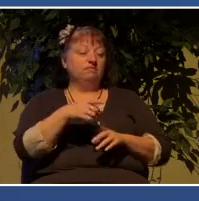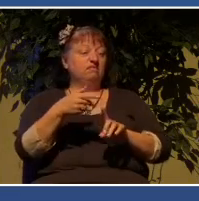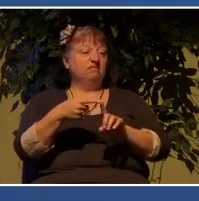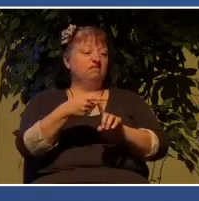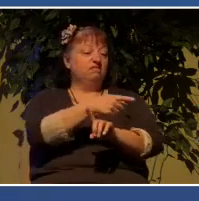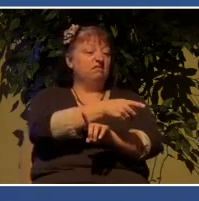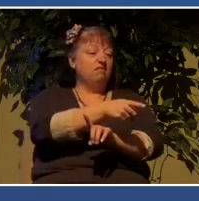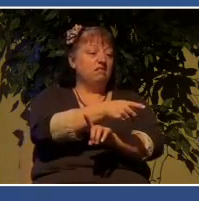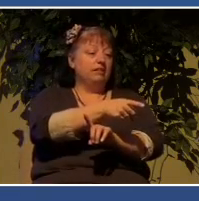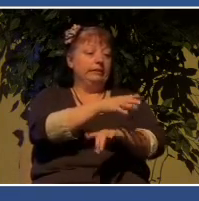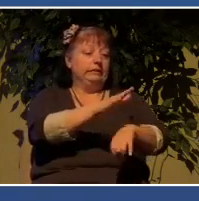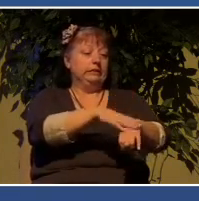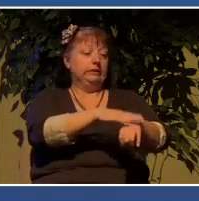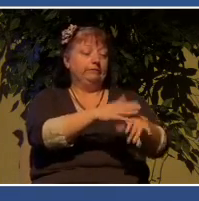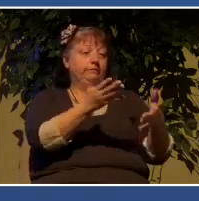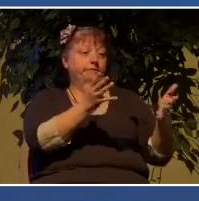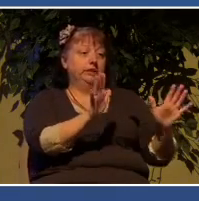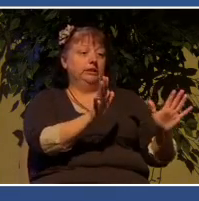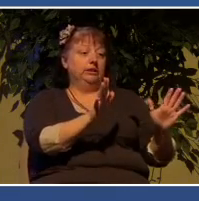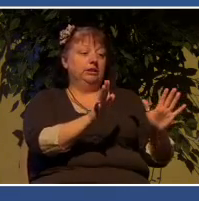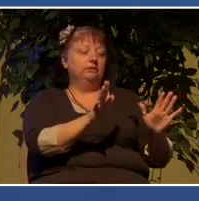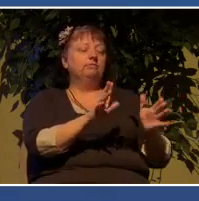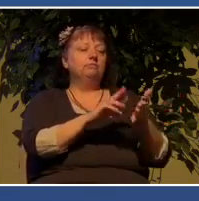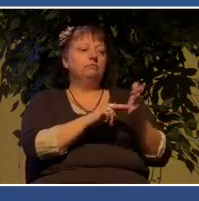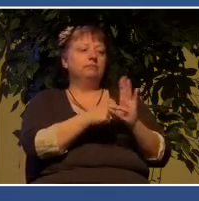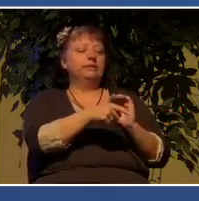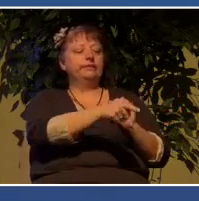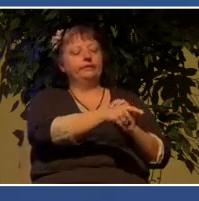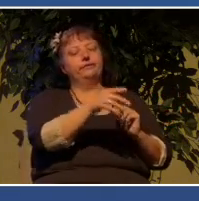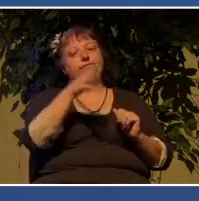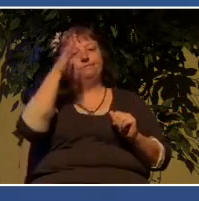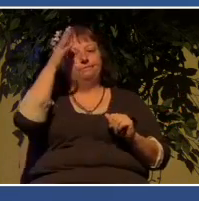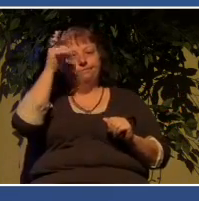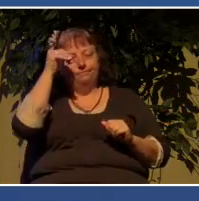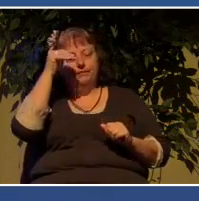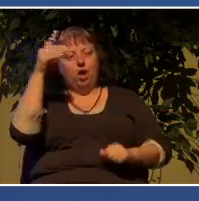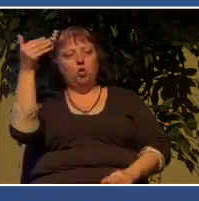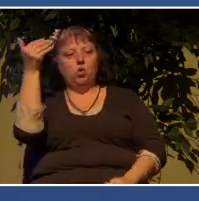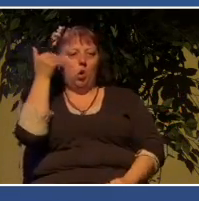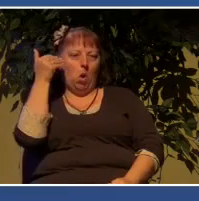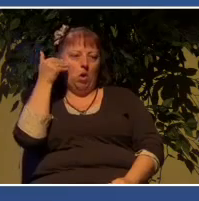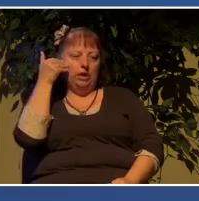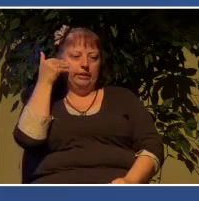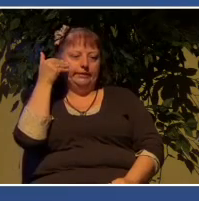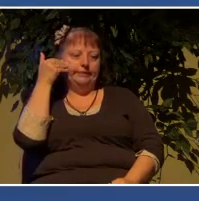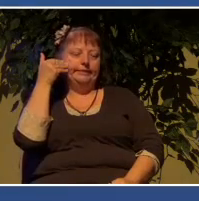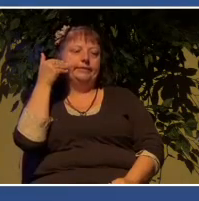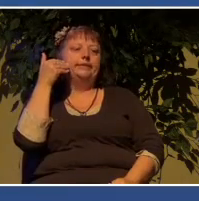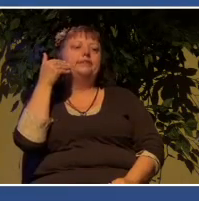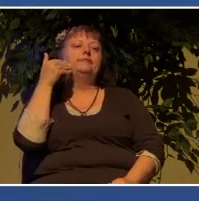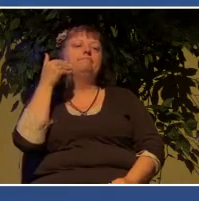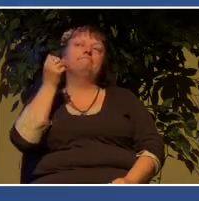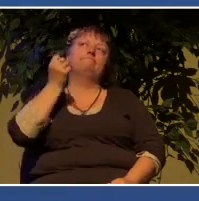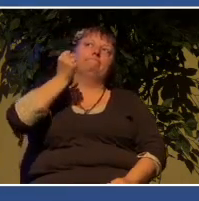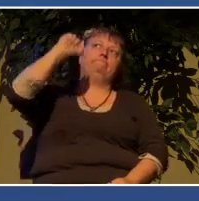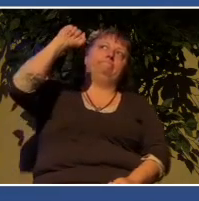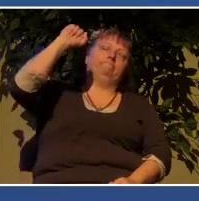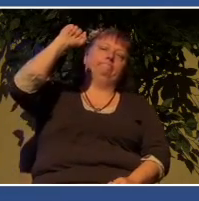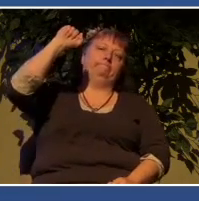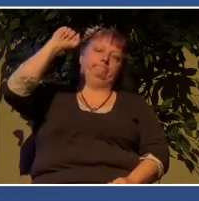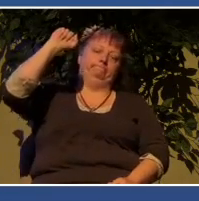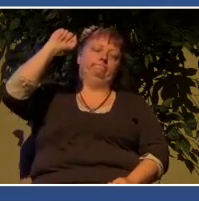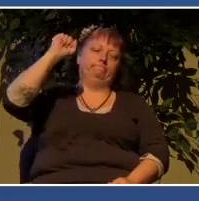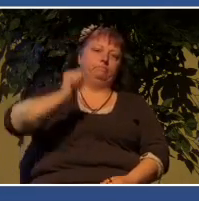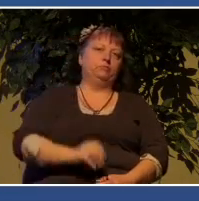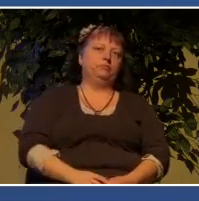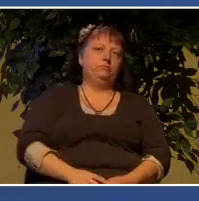He is deliberately and knowingly taking his own step. Part of loving people is you set them